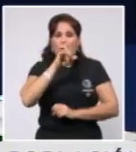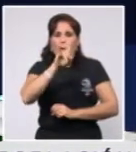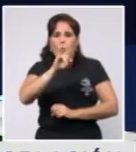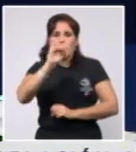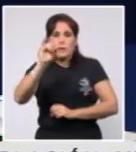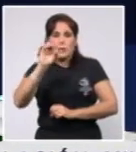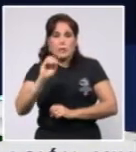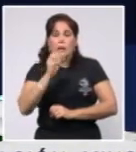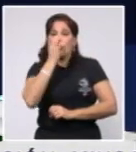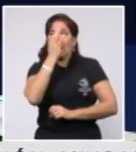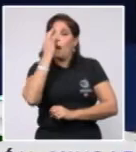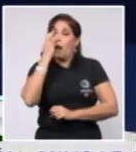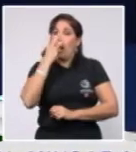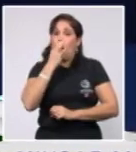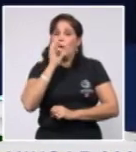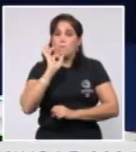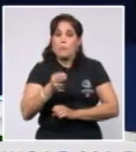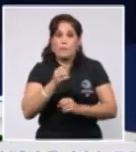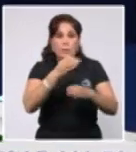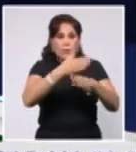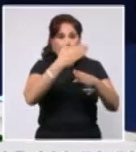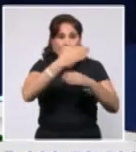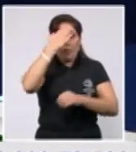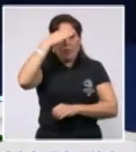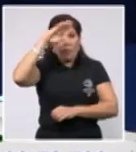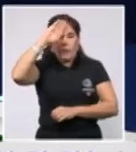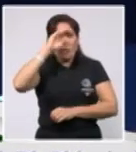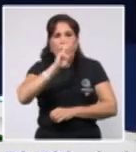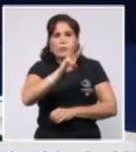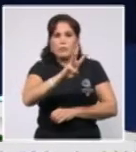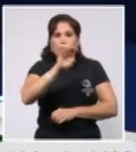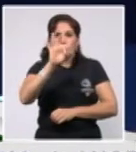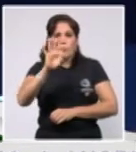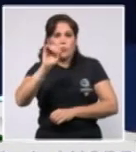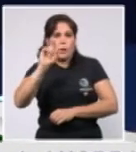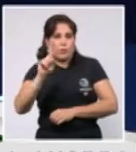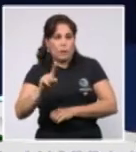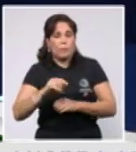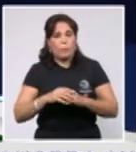564 in the Genetic Engineering and Biotechnology Center Lab,